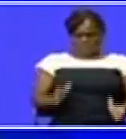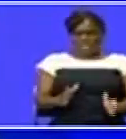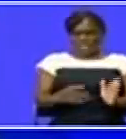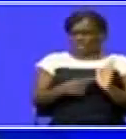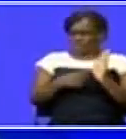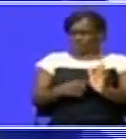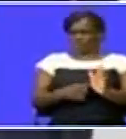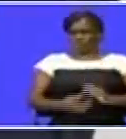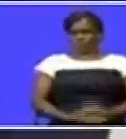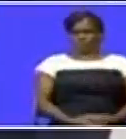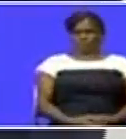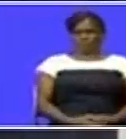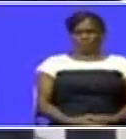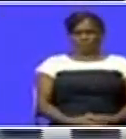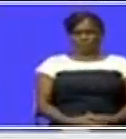explores.